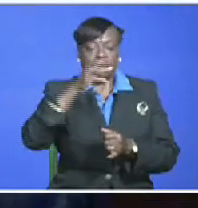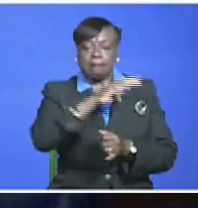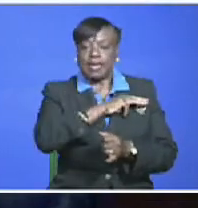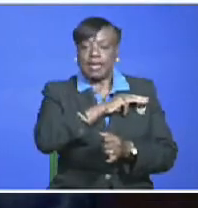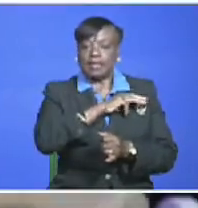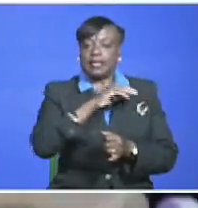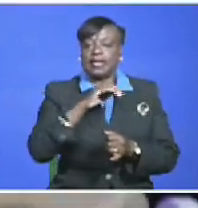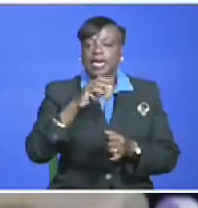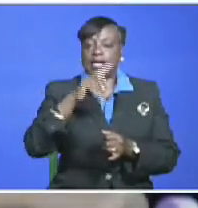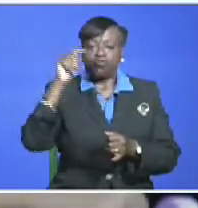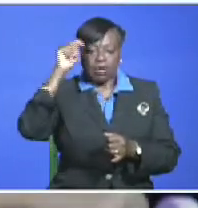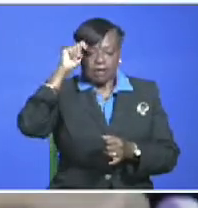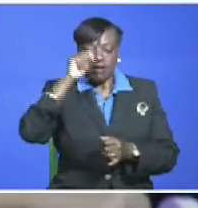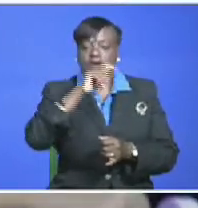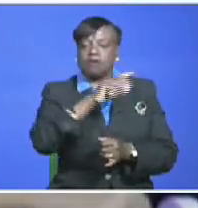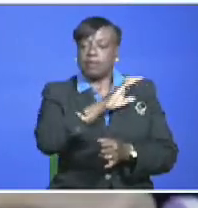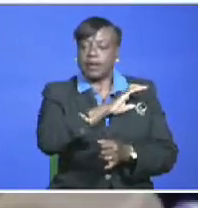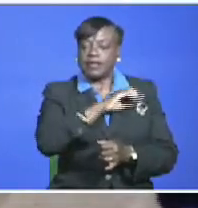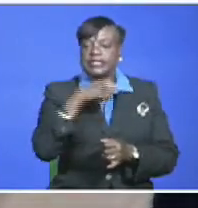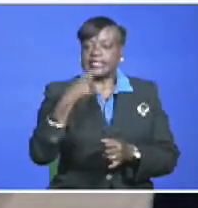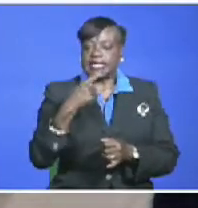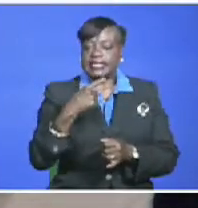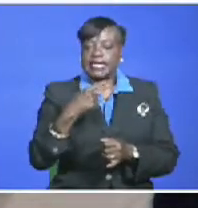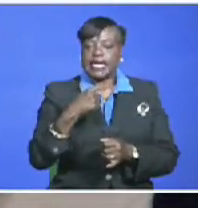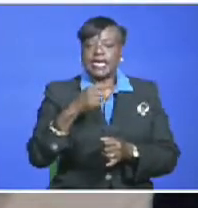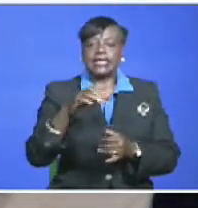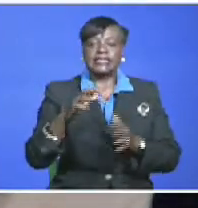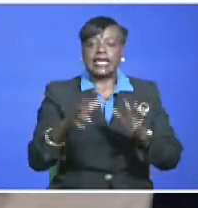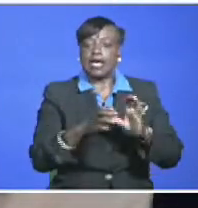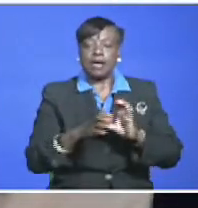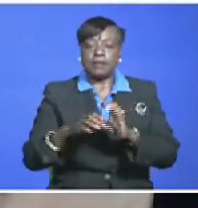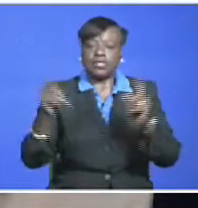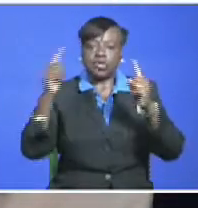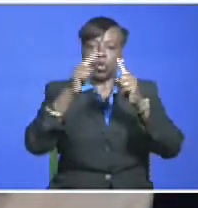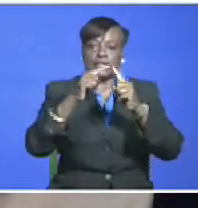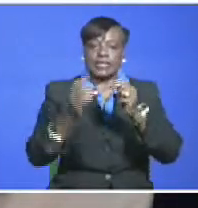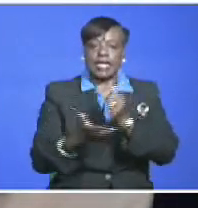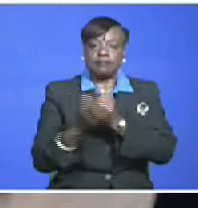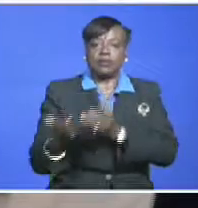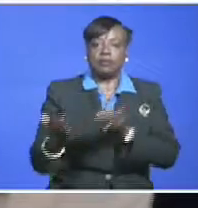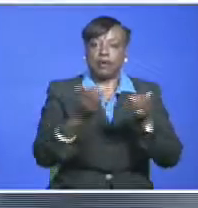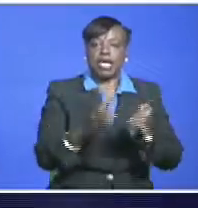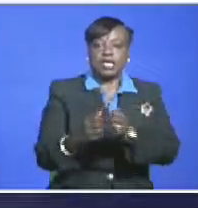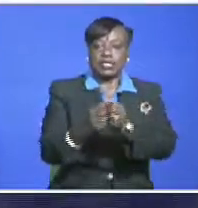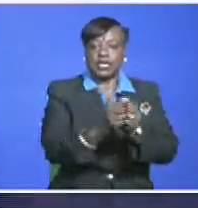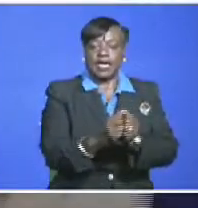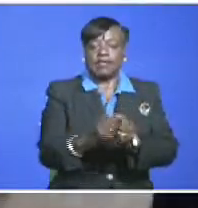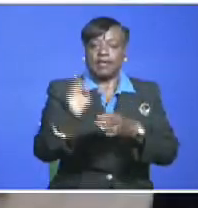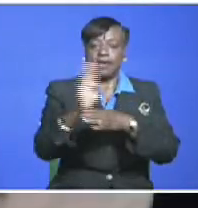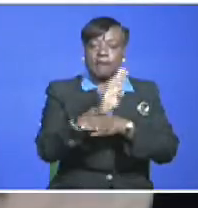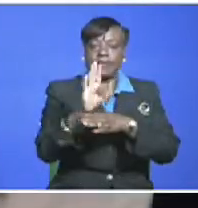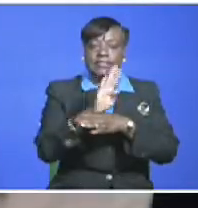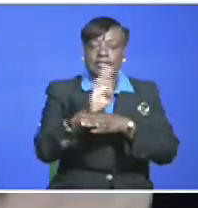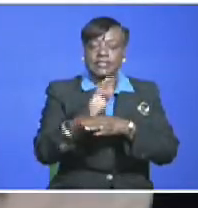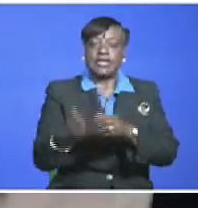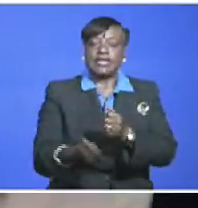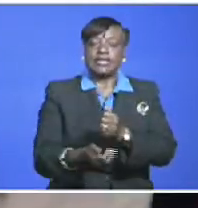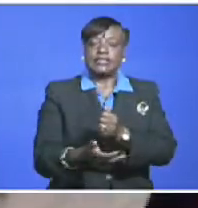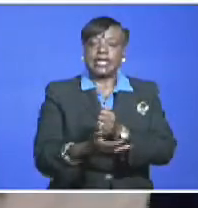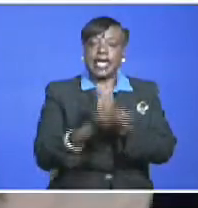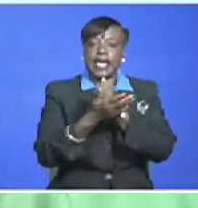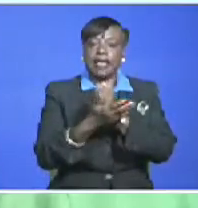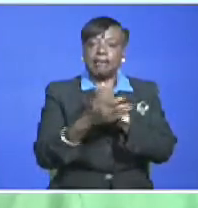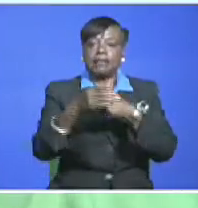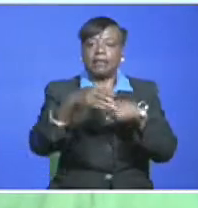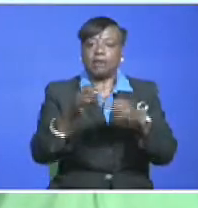Co-founder Trevor Kvorko says his company's goal is to help to bring together businesses to help leverage